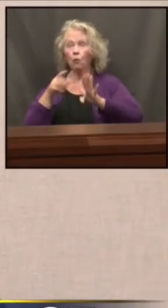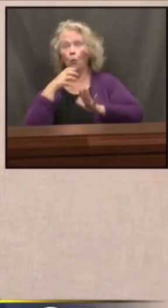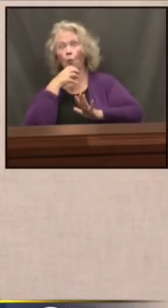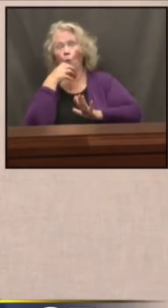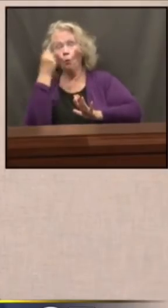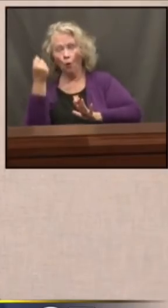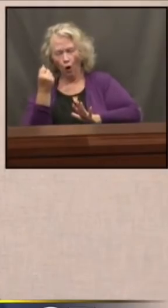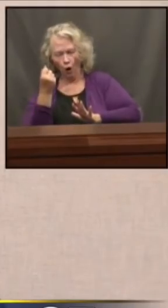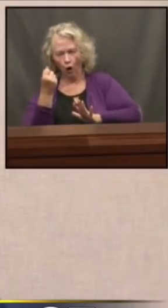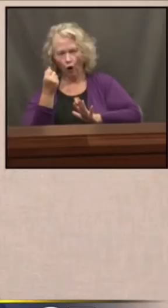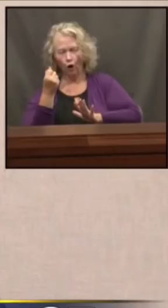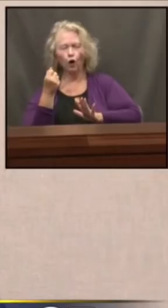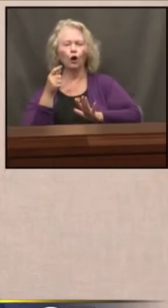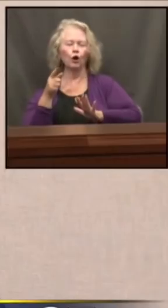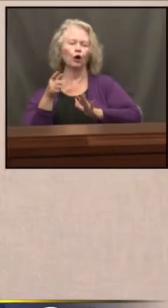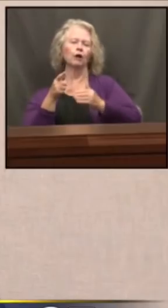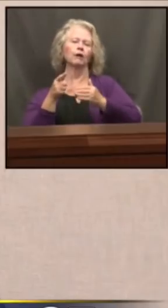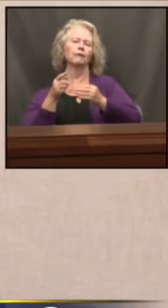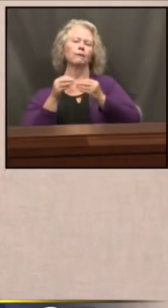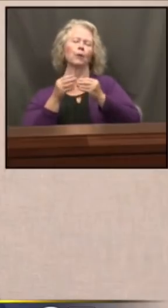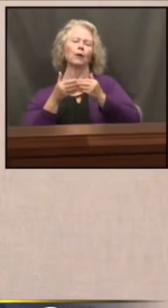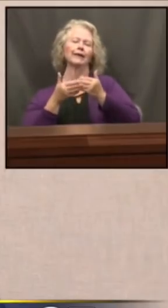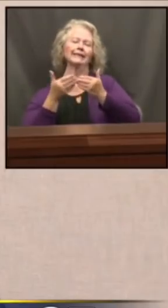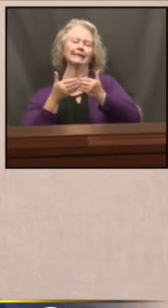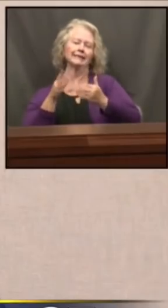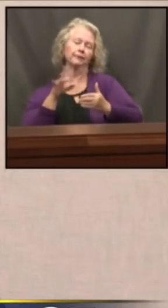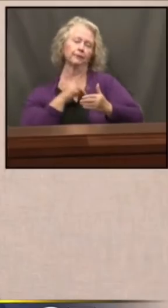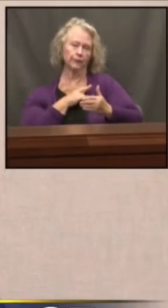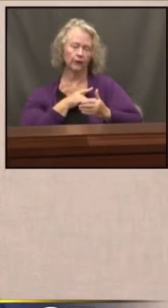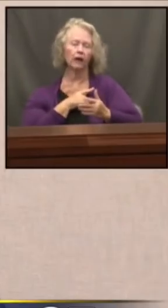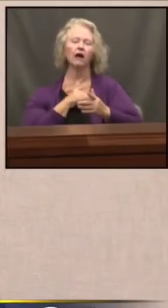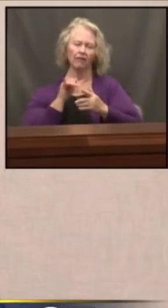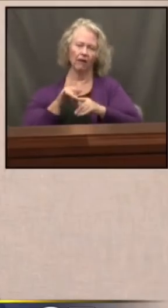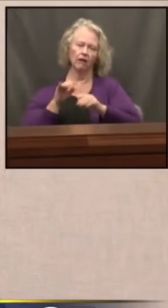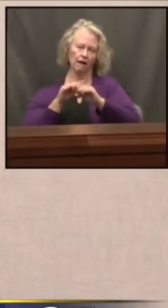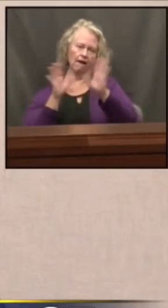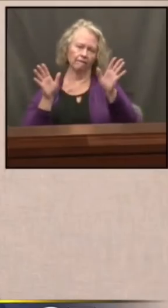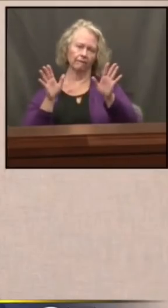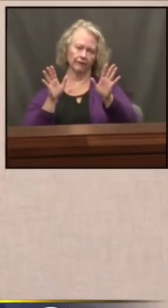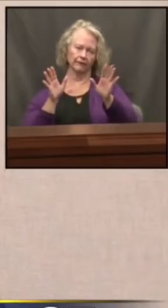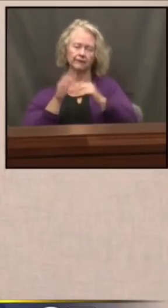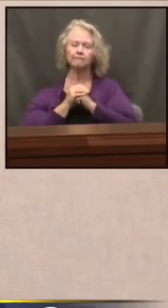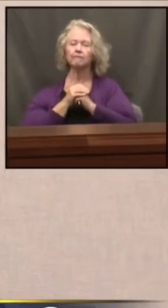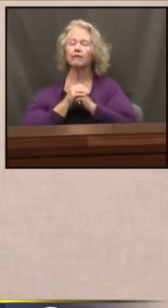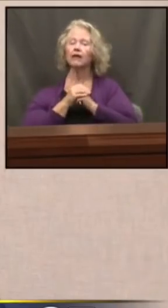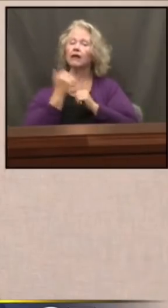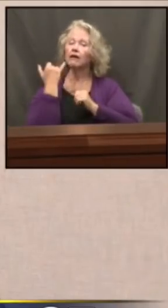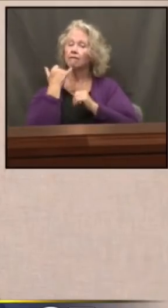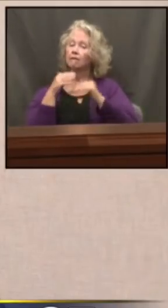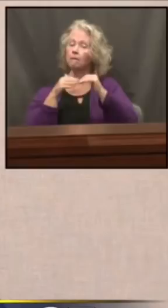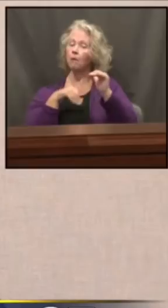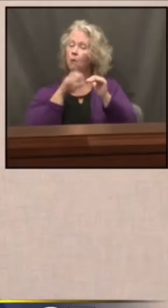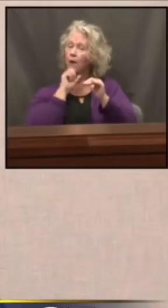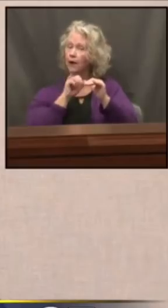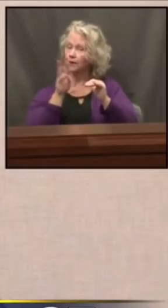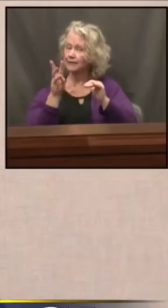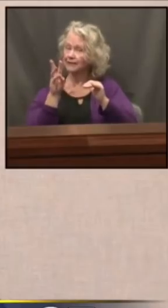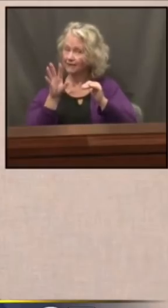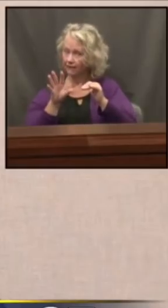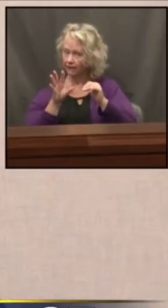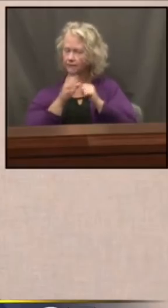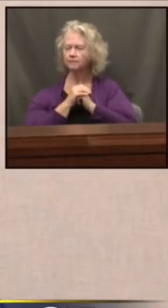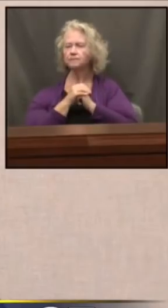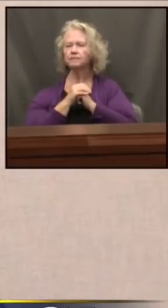this is exceptionally clear. What we're seeing from the data is that for people under the age of 65,